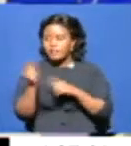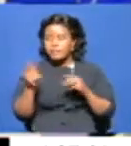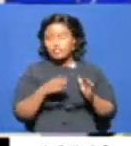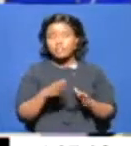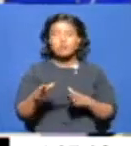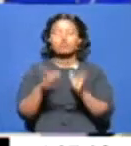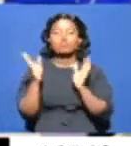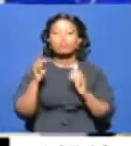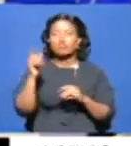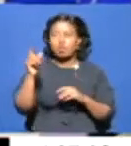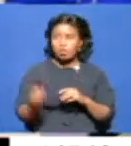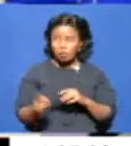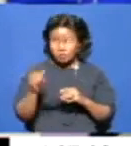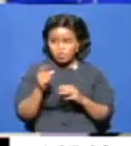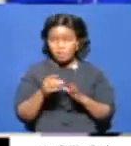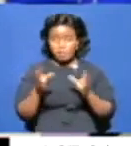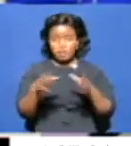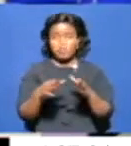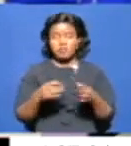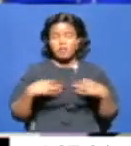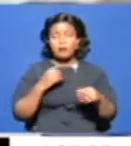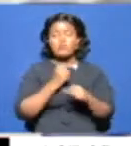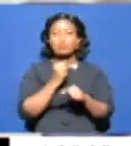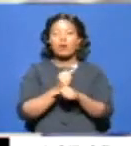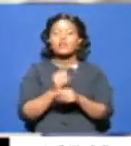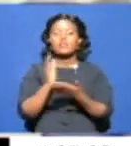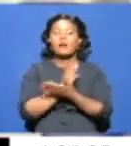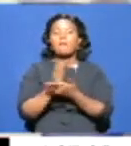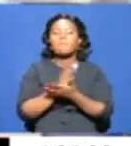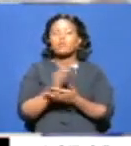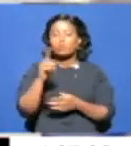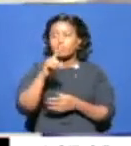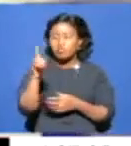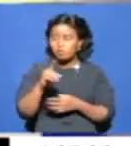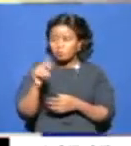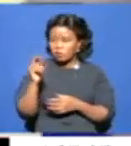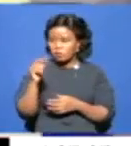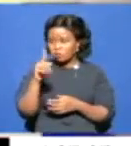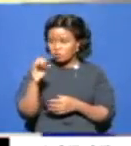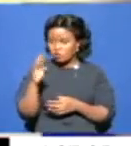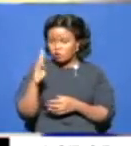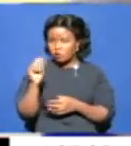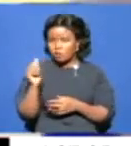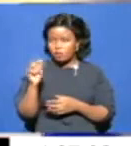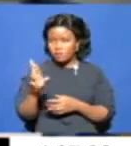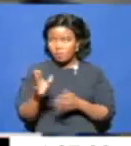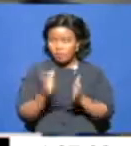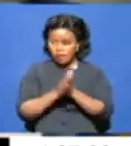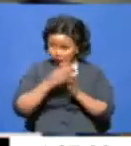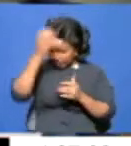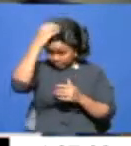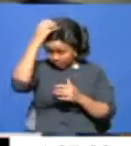The company has been operating between the ports of Zanzibar and ports of Lamu, bringing in some of the transshipment cargo from Tanzania to